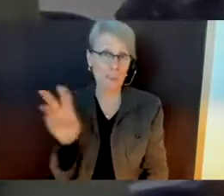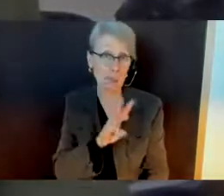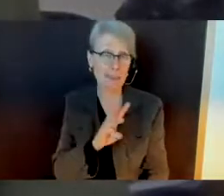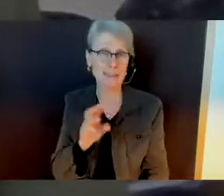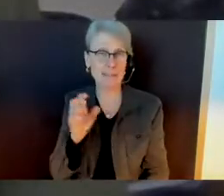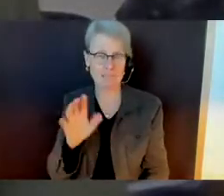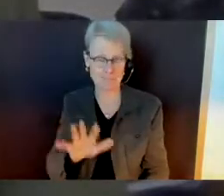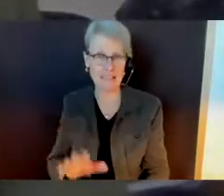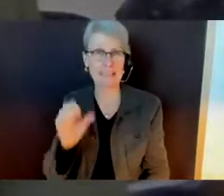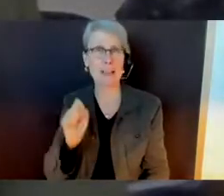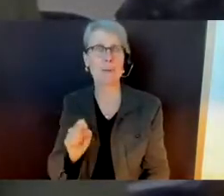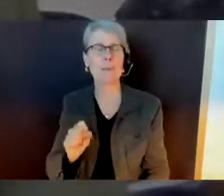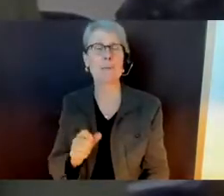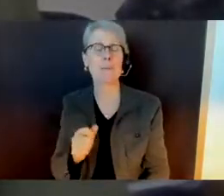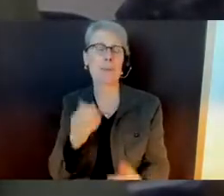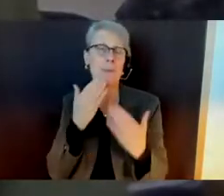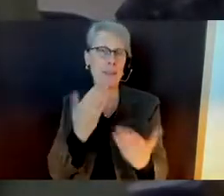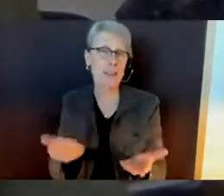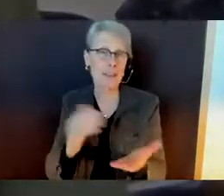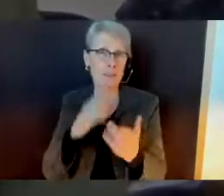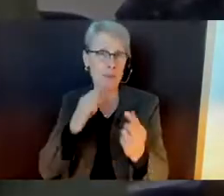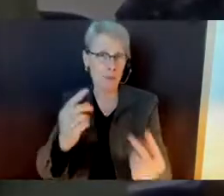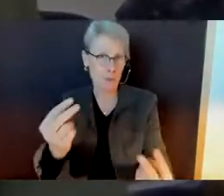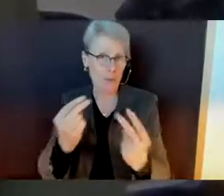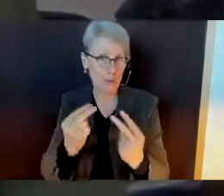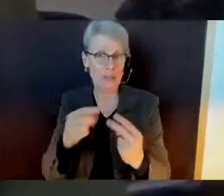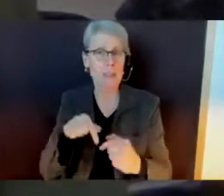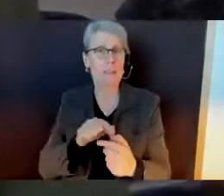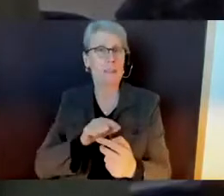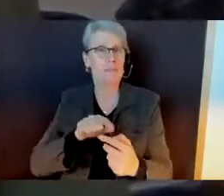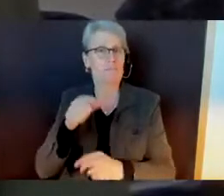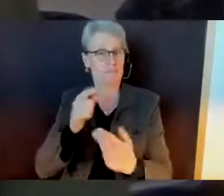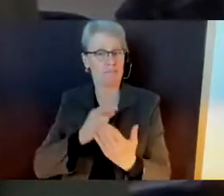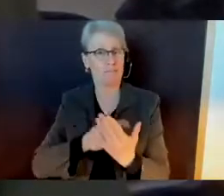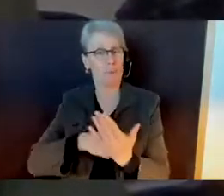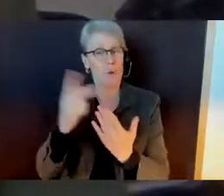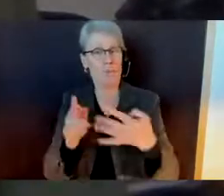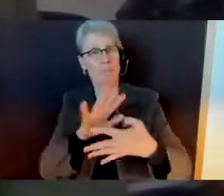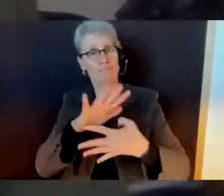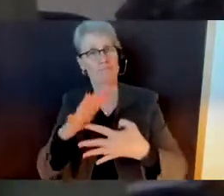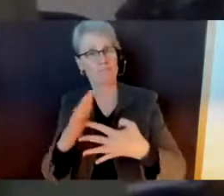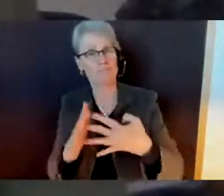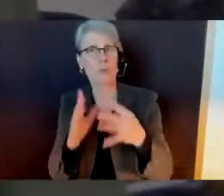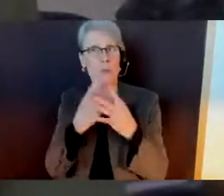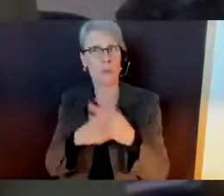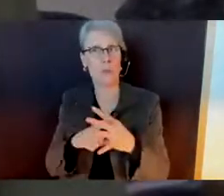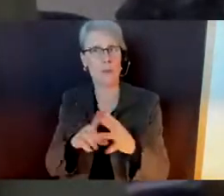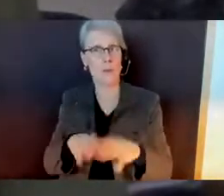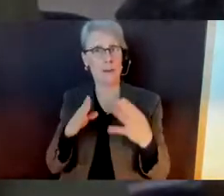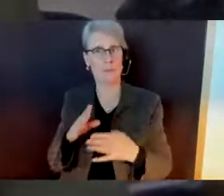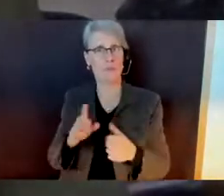Thank you again for joining us in this series, those of you that have continued the learning with us since